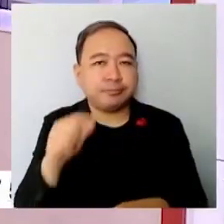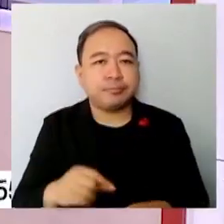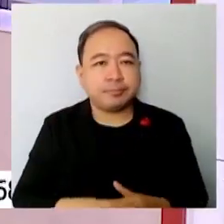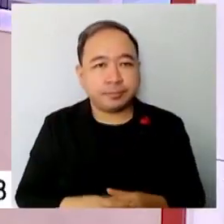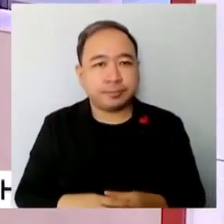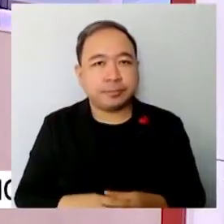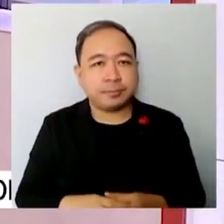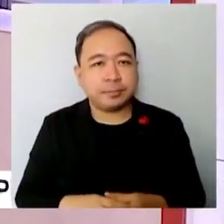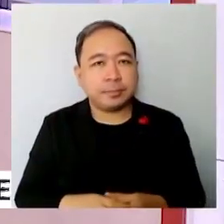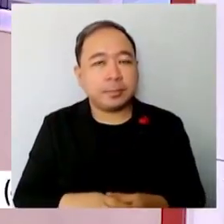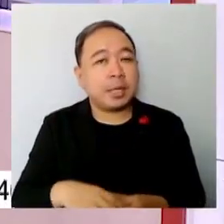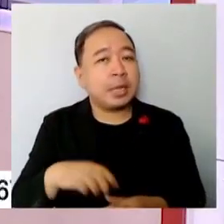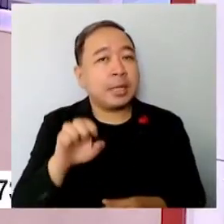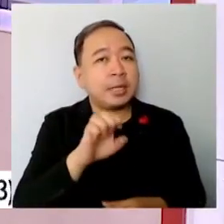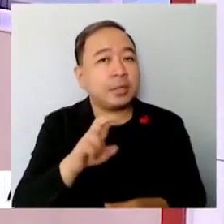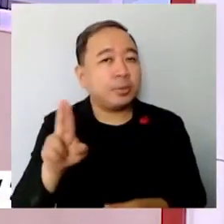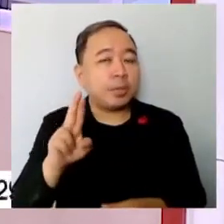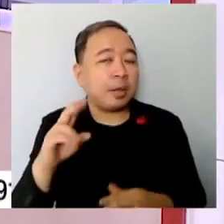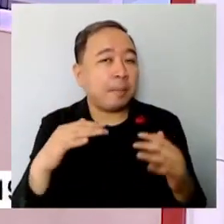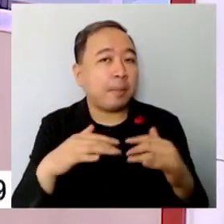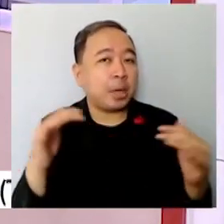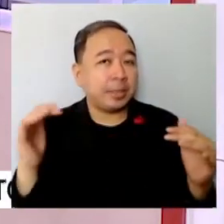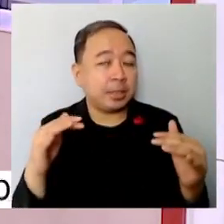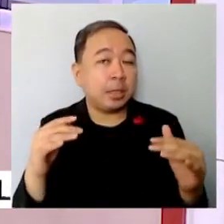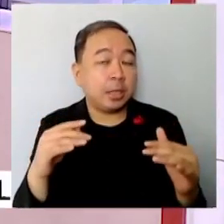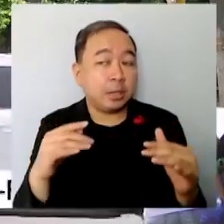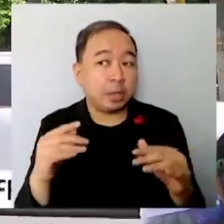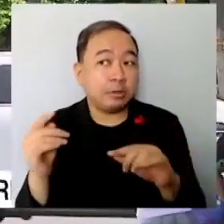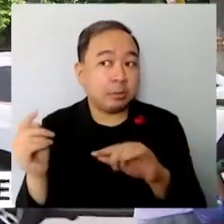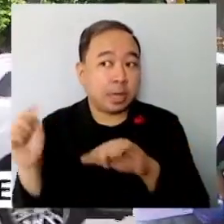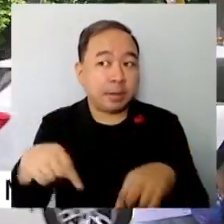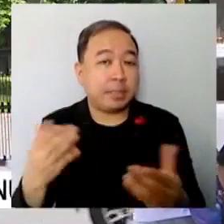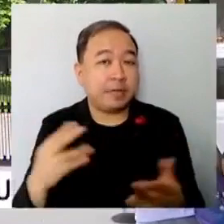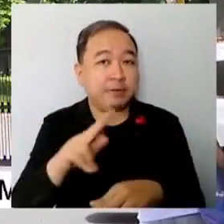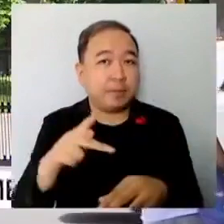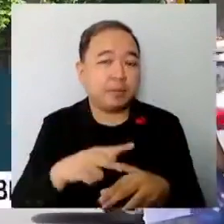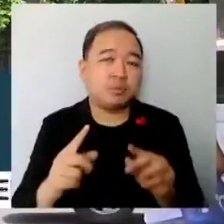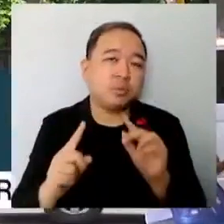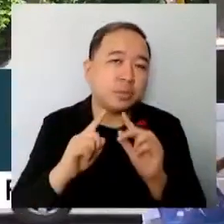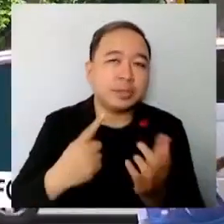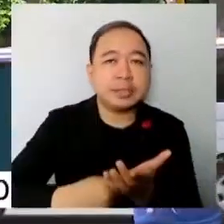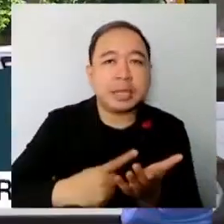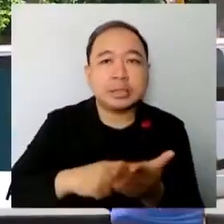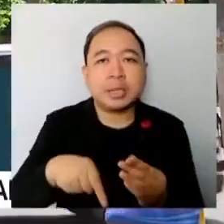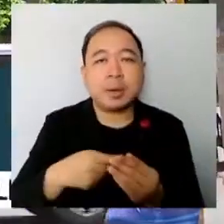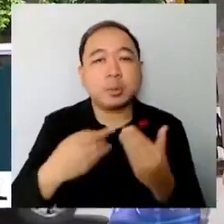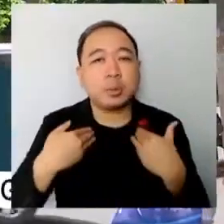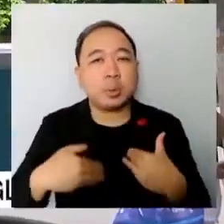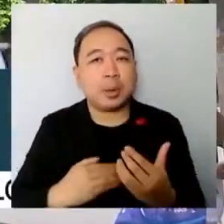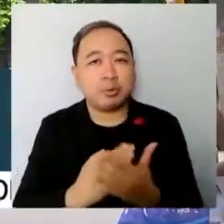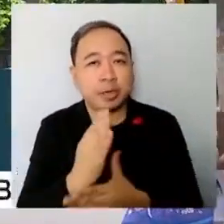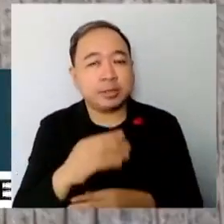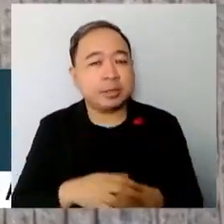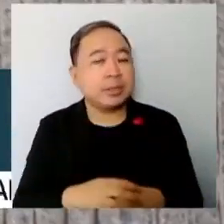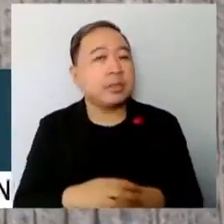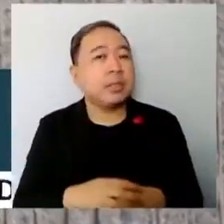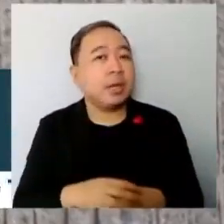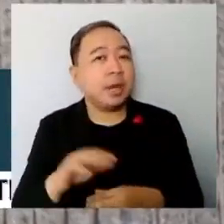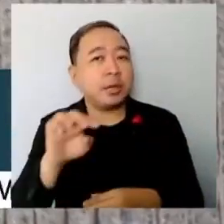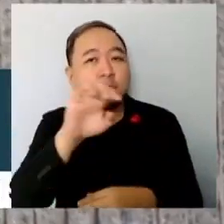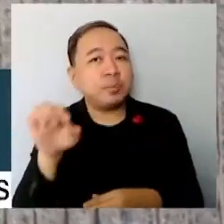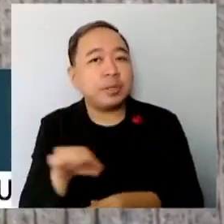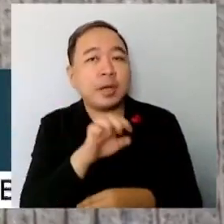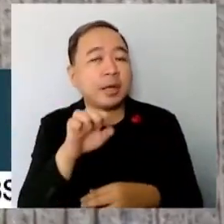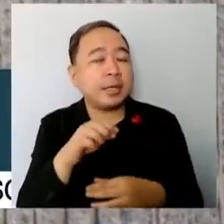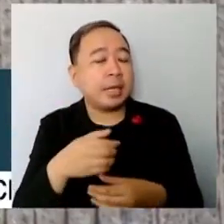European parliamentarians will be visiting the Philippines later this month to hold dialogues on human rights. The European delegation will meet counterparts